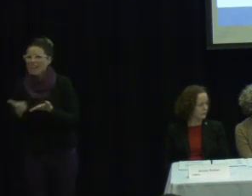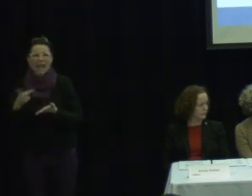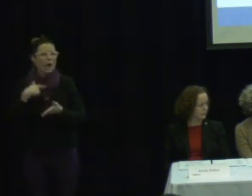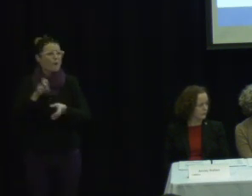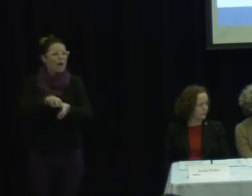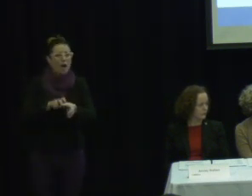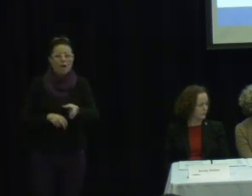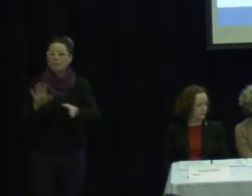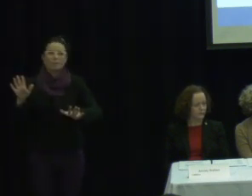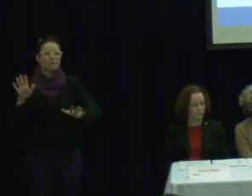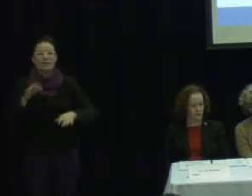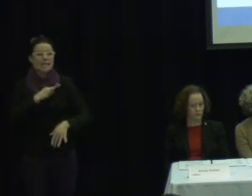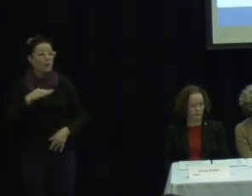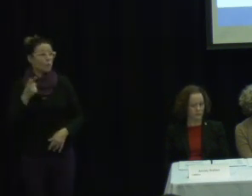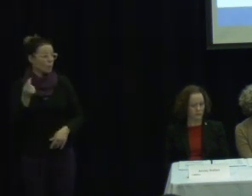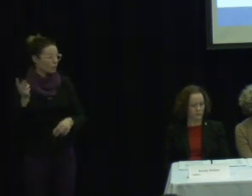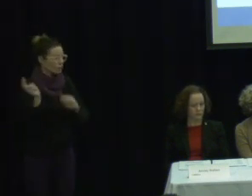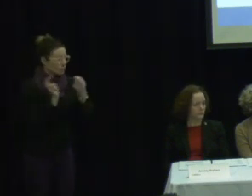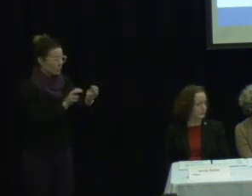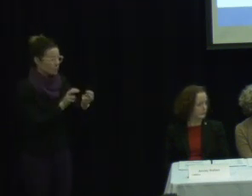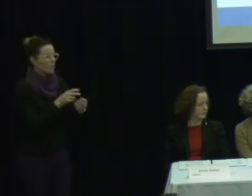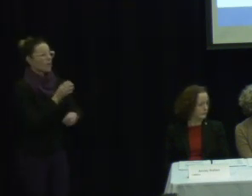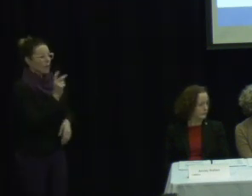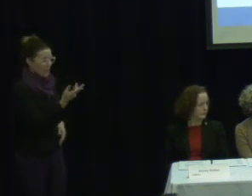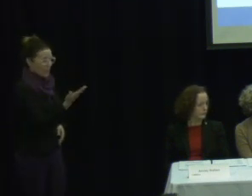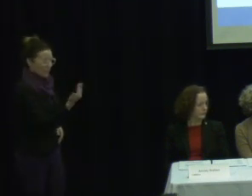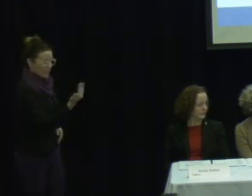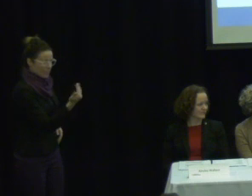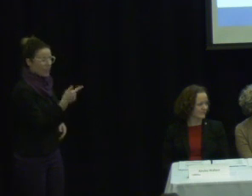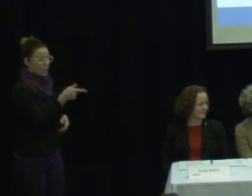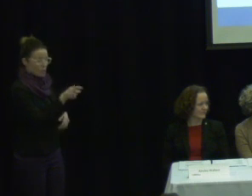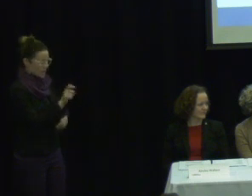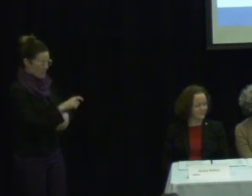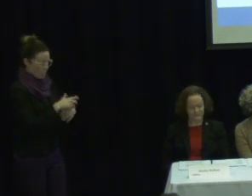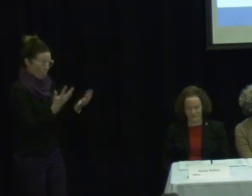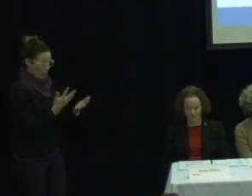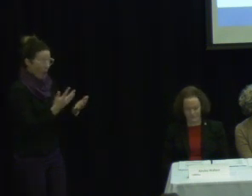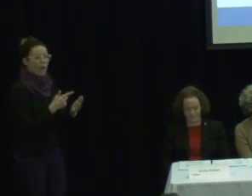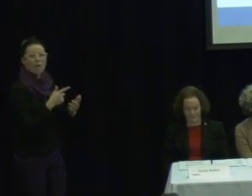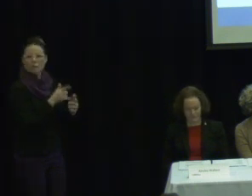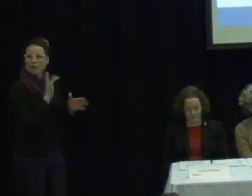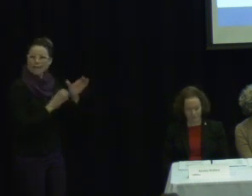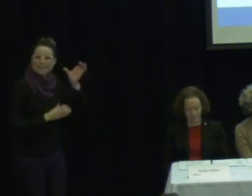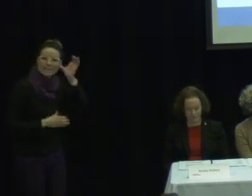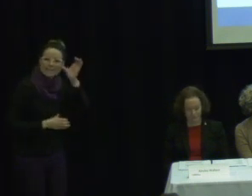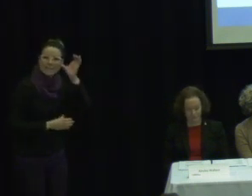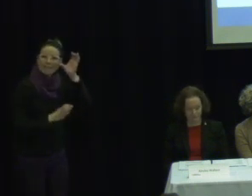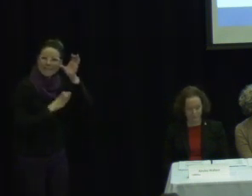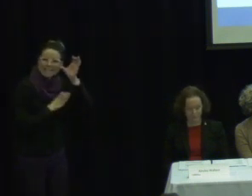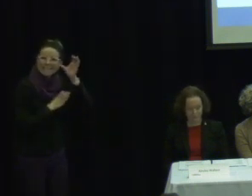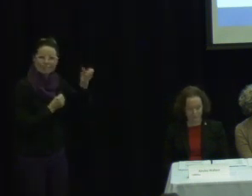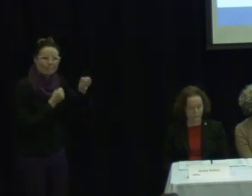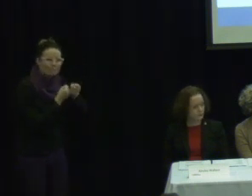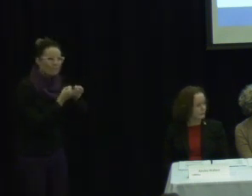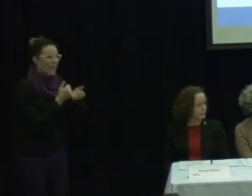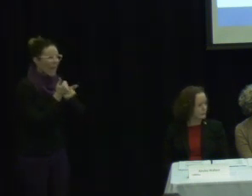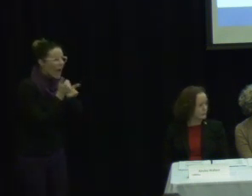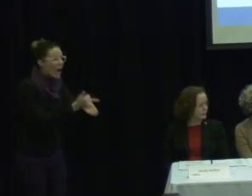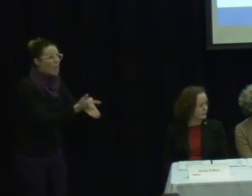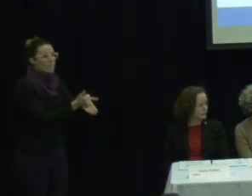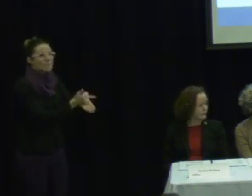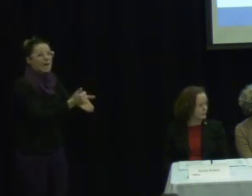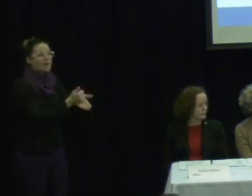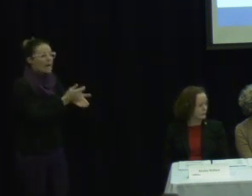that extra email. They're being kinder about certain things with students that are helpful to students. And they're trying to figure out how we can get